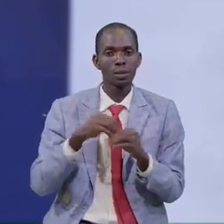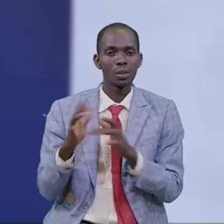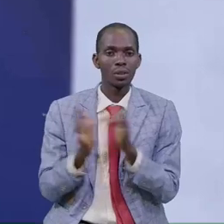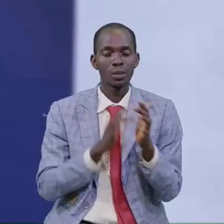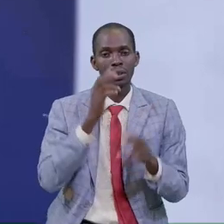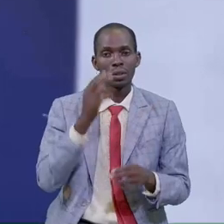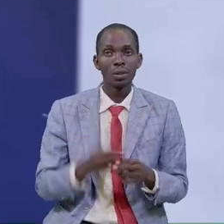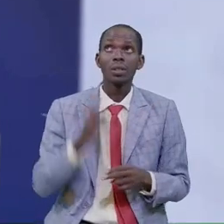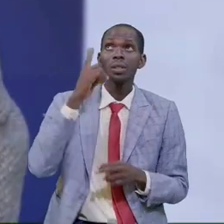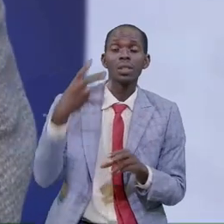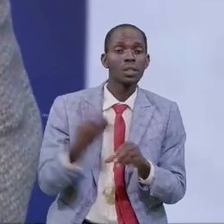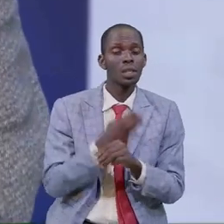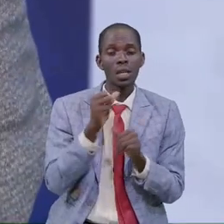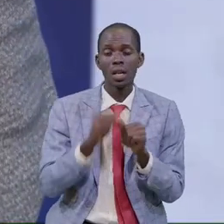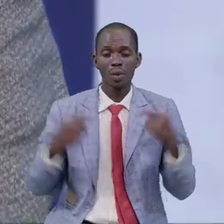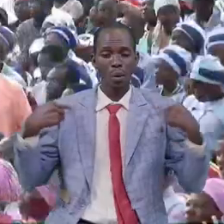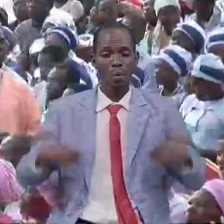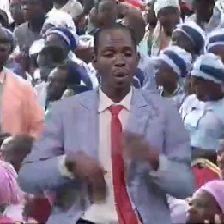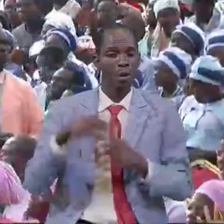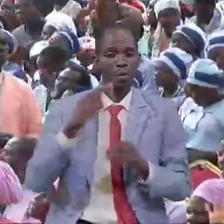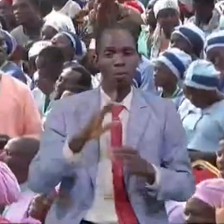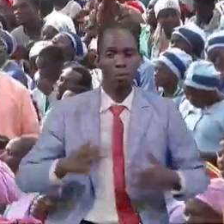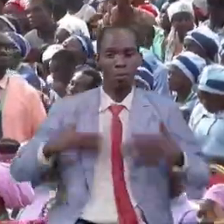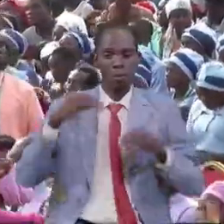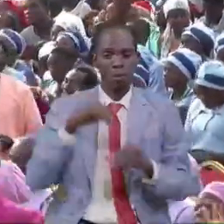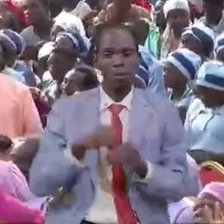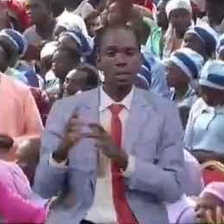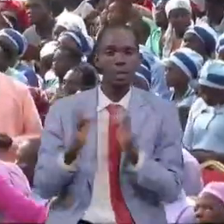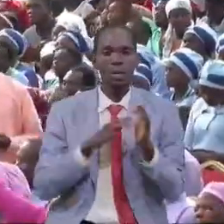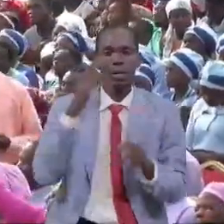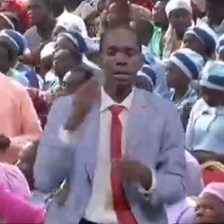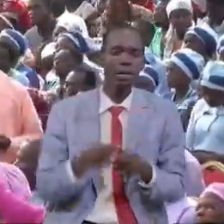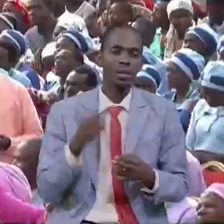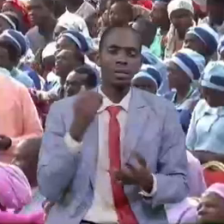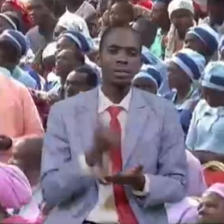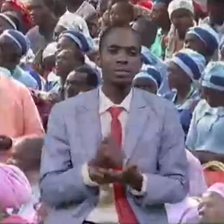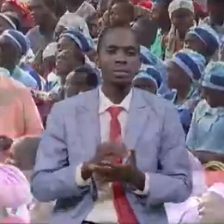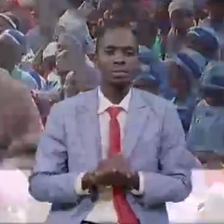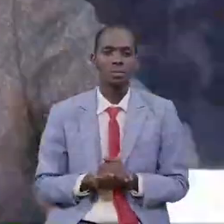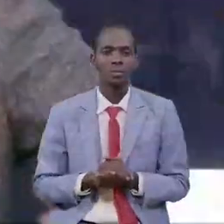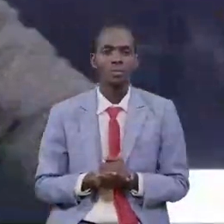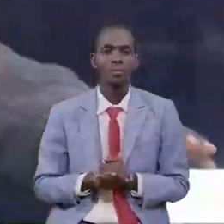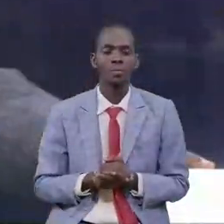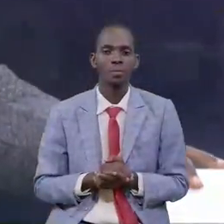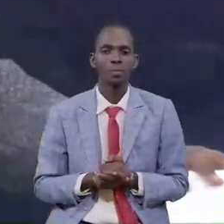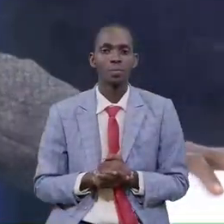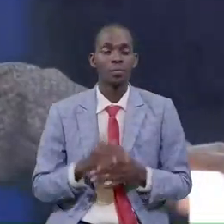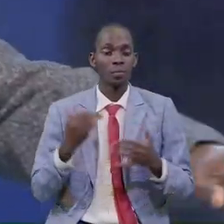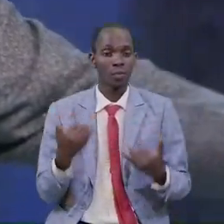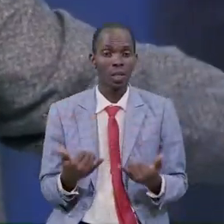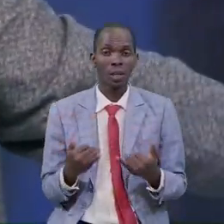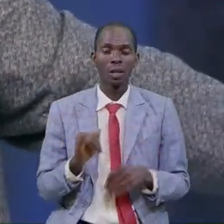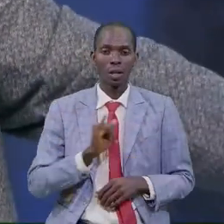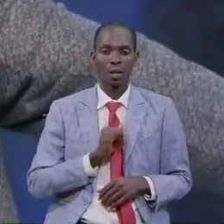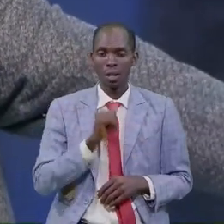from your life tonight in Jesus' name. Il ôtera toute douleur de votre corps ce now, soir au nom about de the Jésus commencement Christ. Of